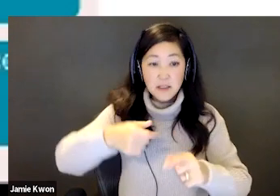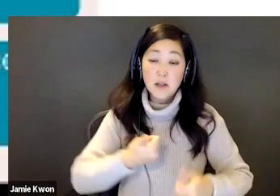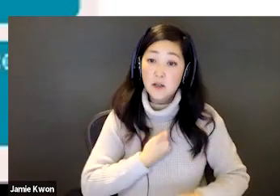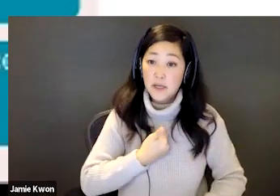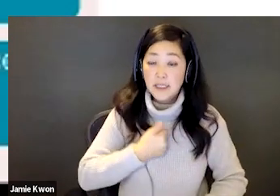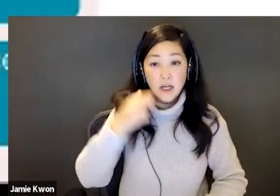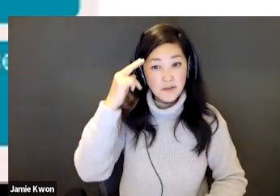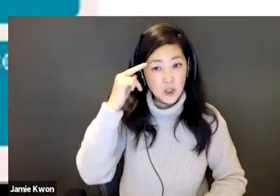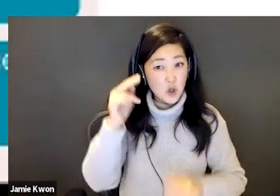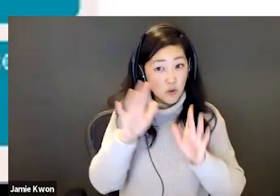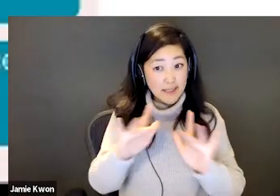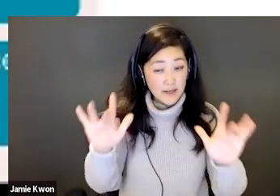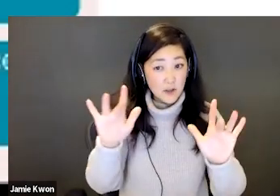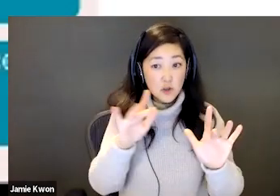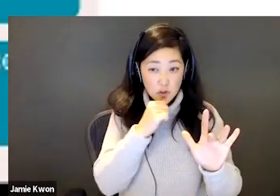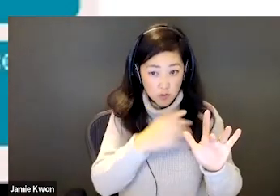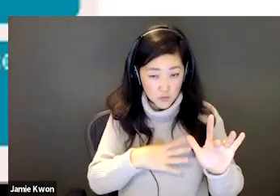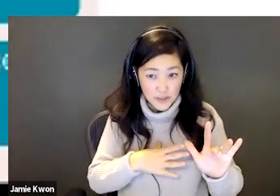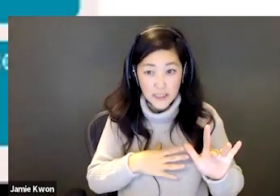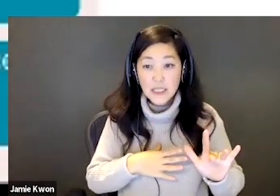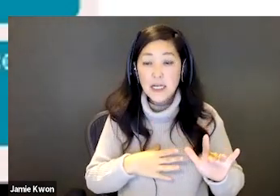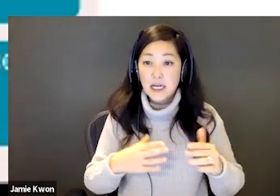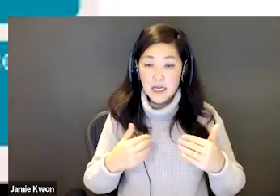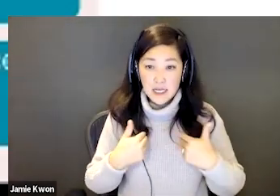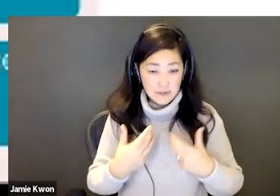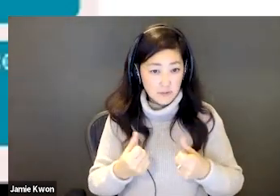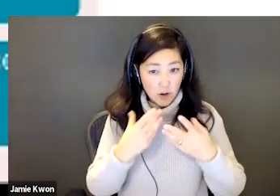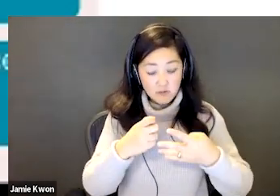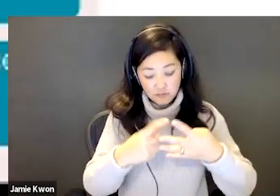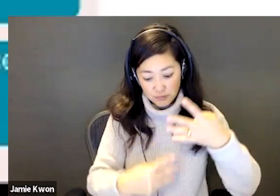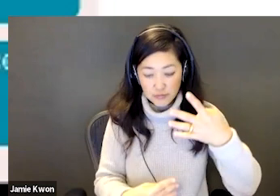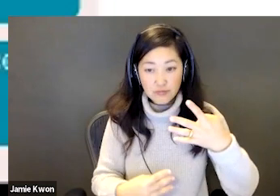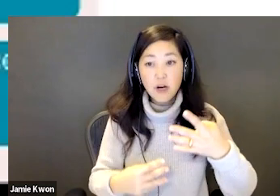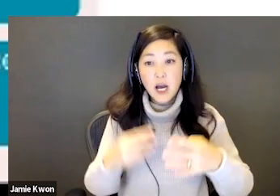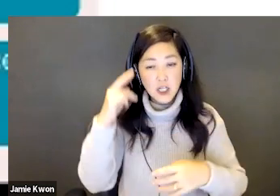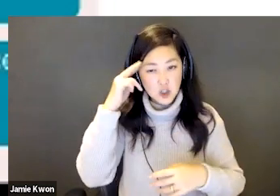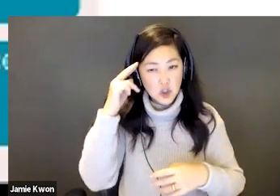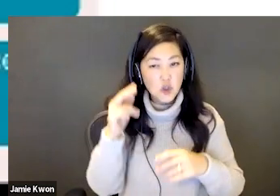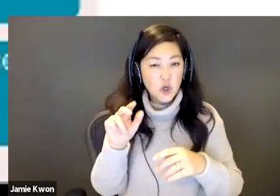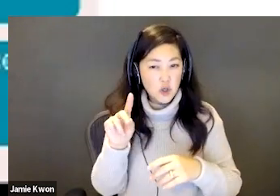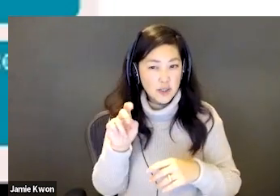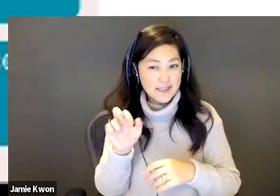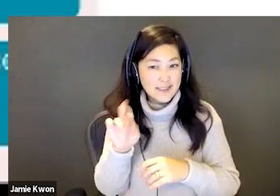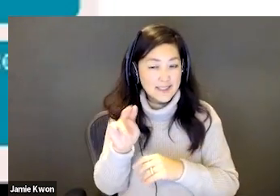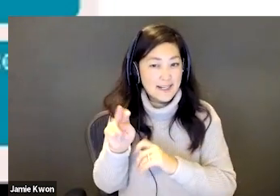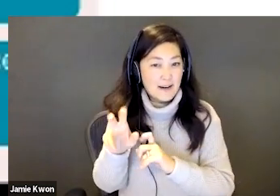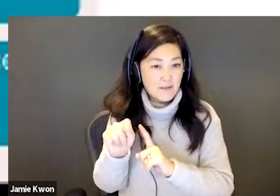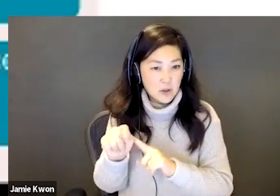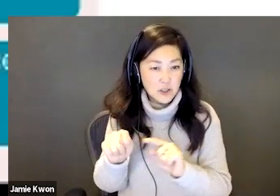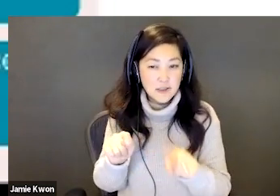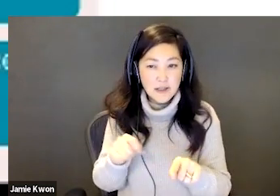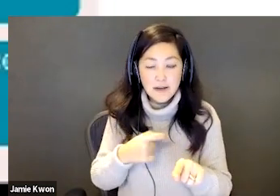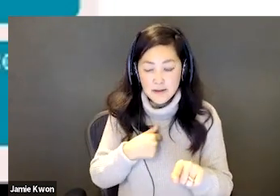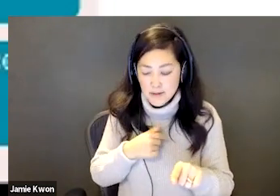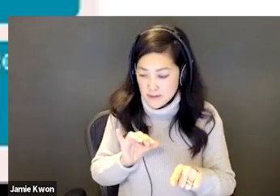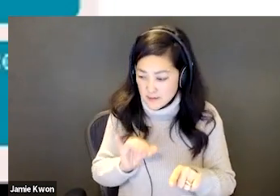woman. I am multiply neurodivergent. And I came upon that information as I was getting my